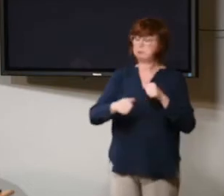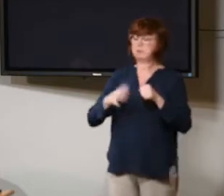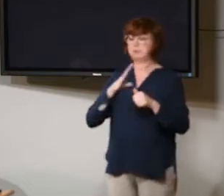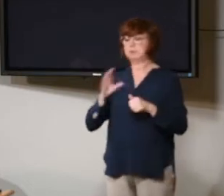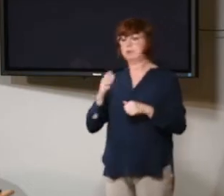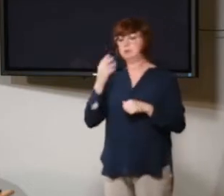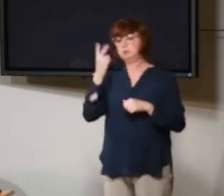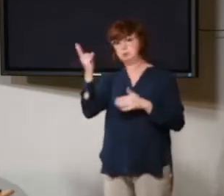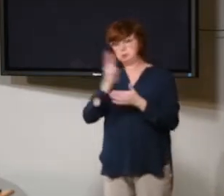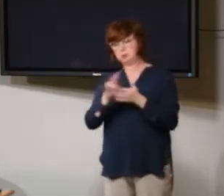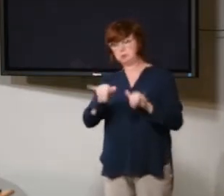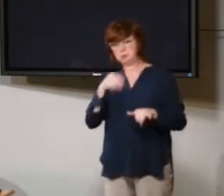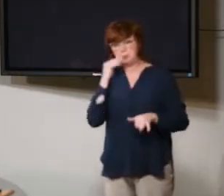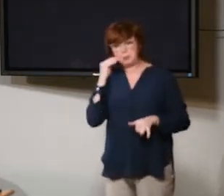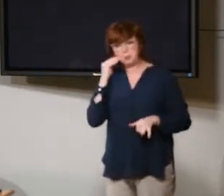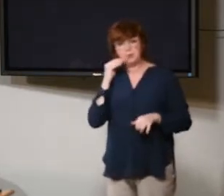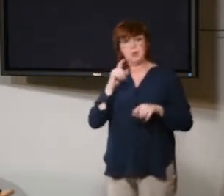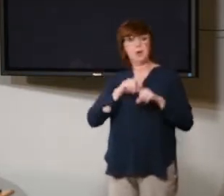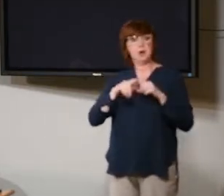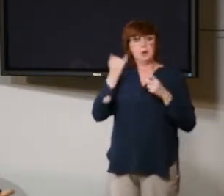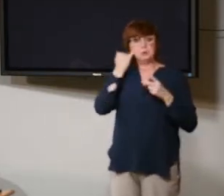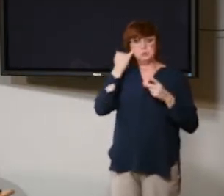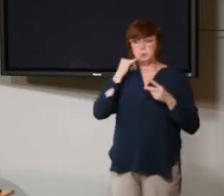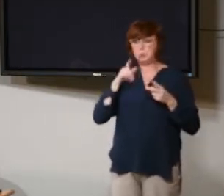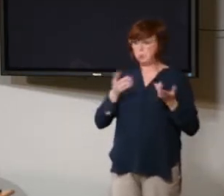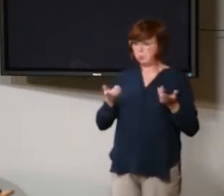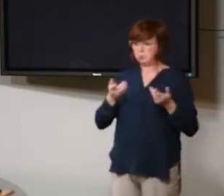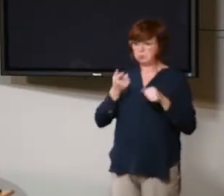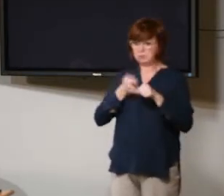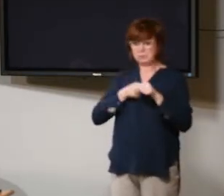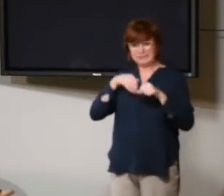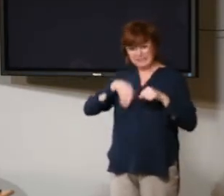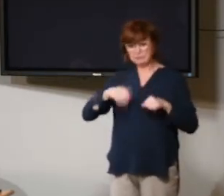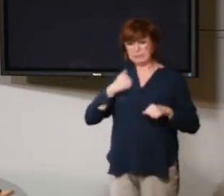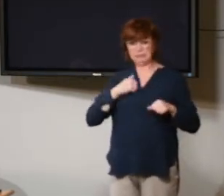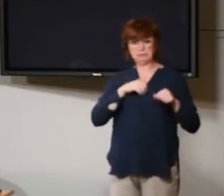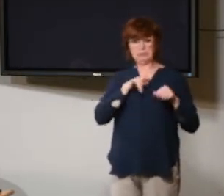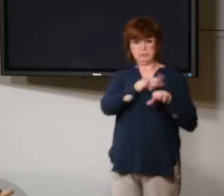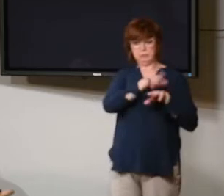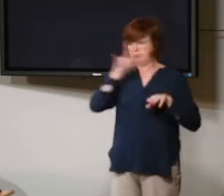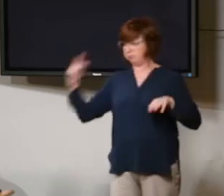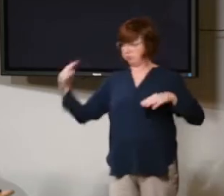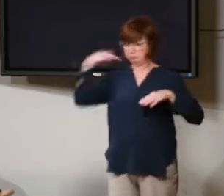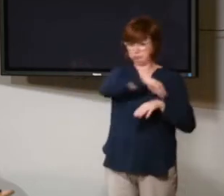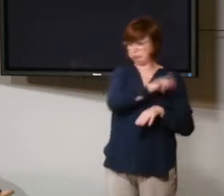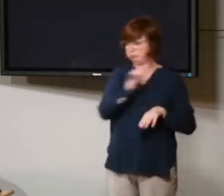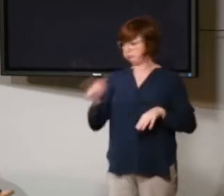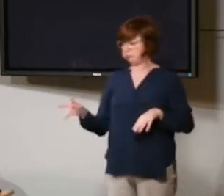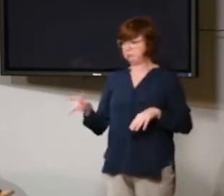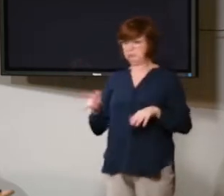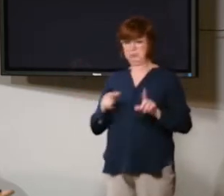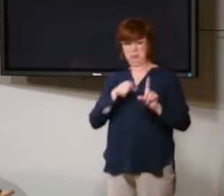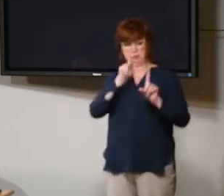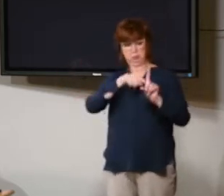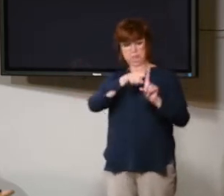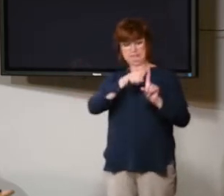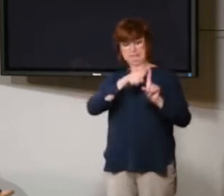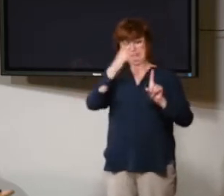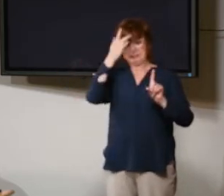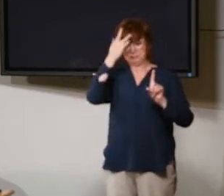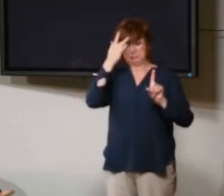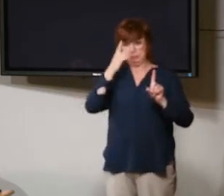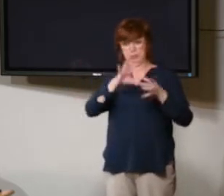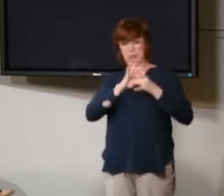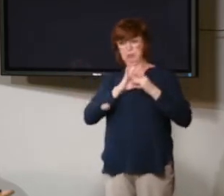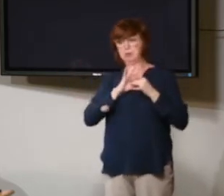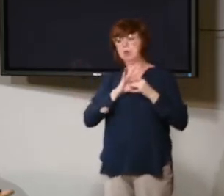on a domestic flight and there was someone who was symptomatic, anyone who takes a flight in Canada now, for the next 2 weeks, they